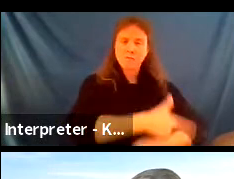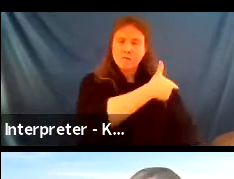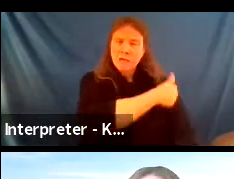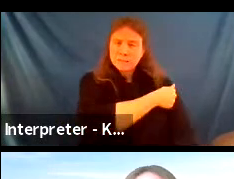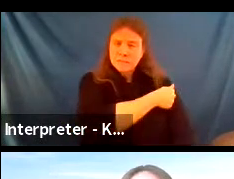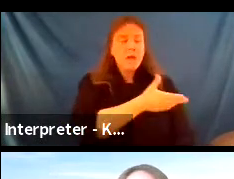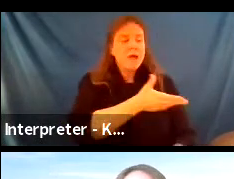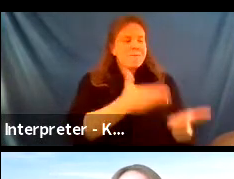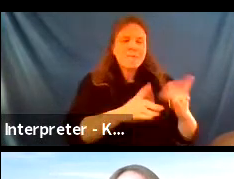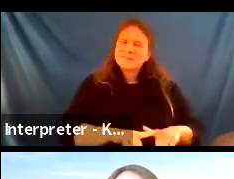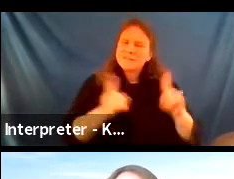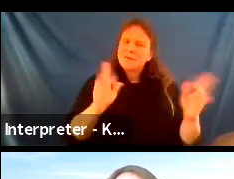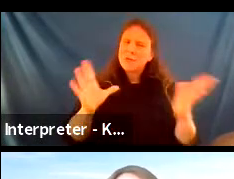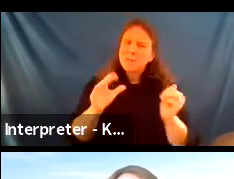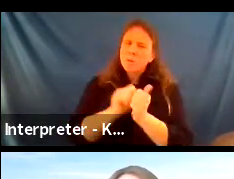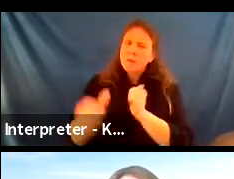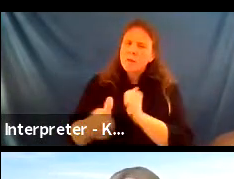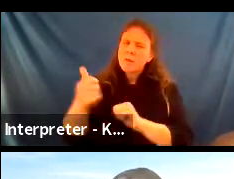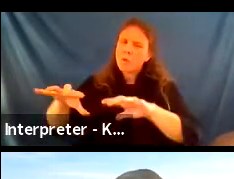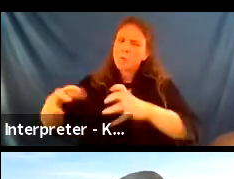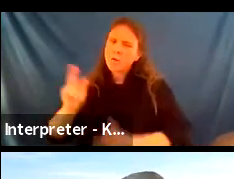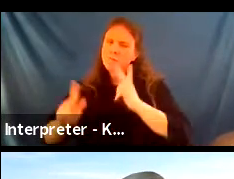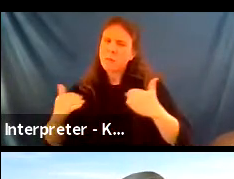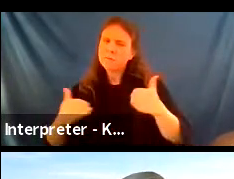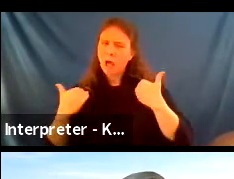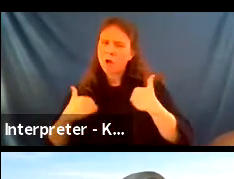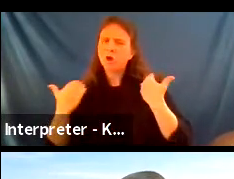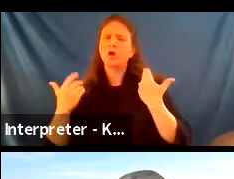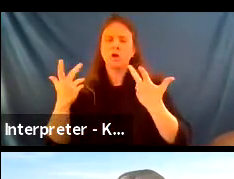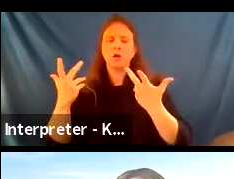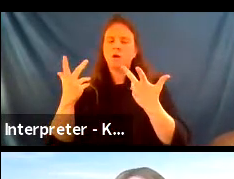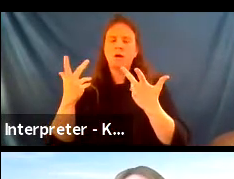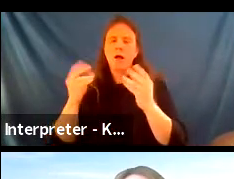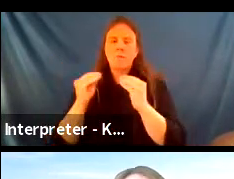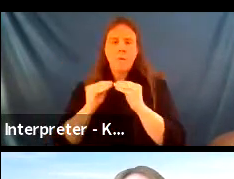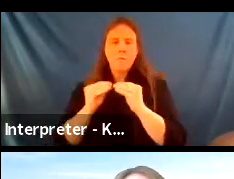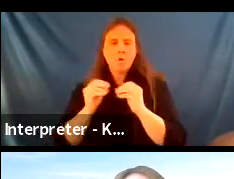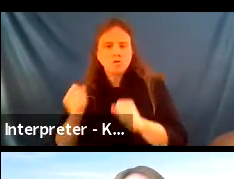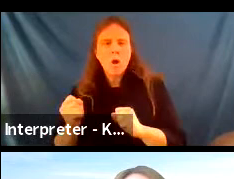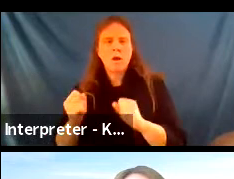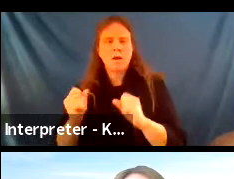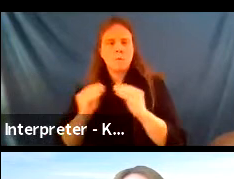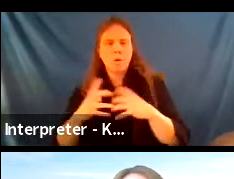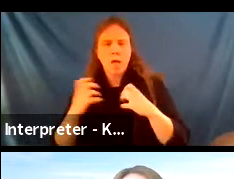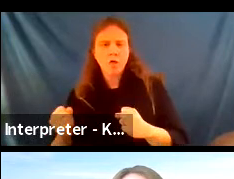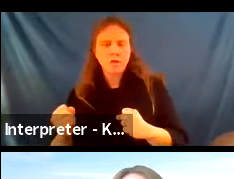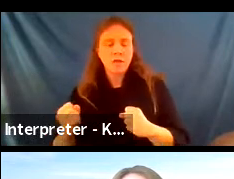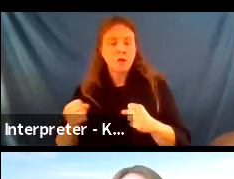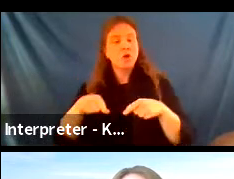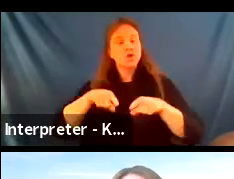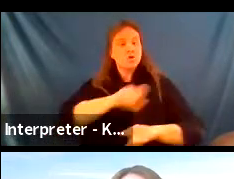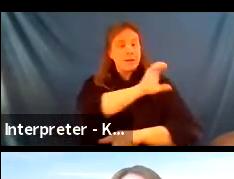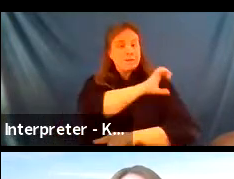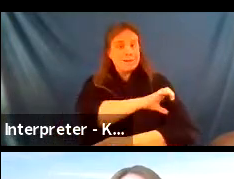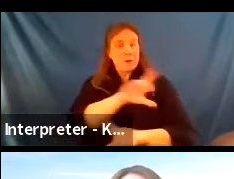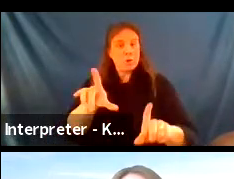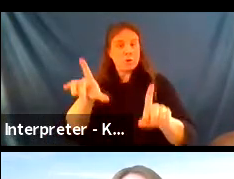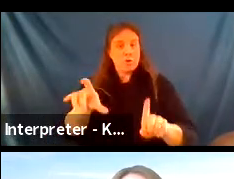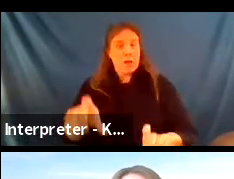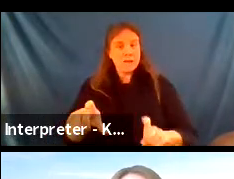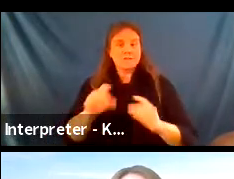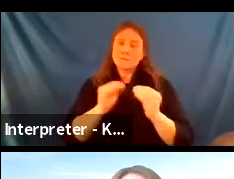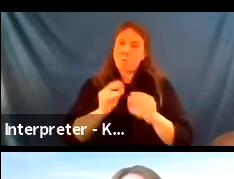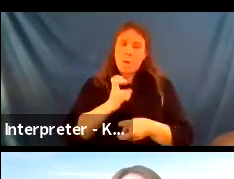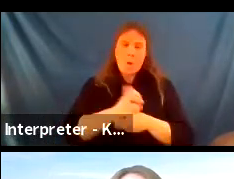absence of vaccination? In clinical trials, it's fairly easy to do that because you randomize folks. When you're rolling vaccination campaigns